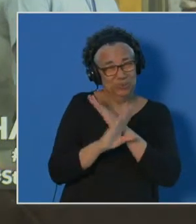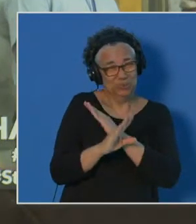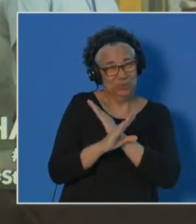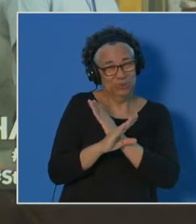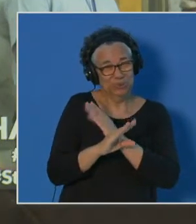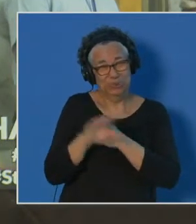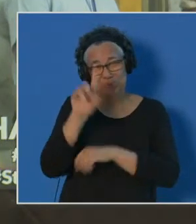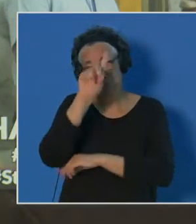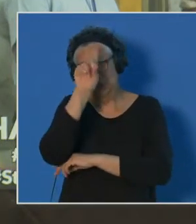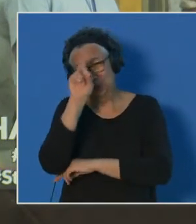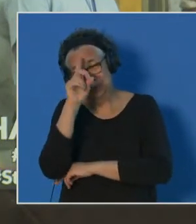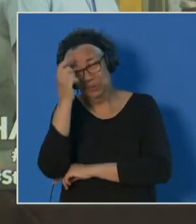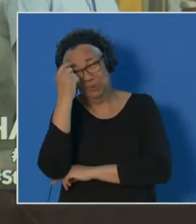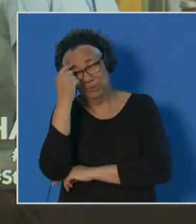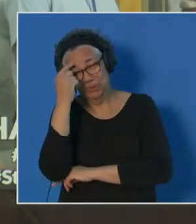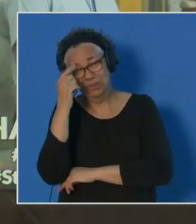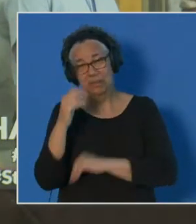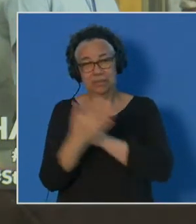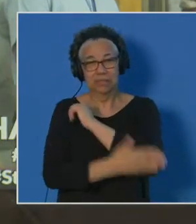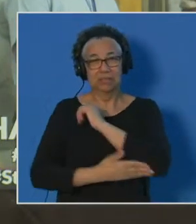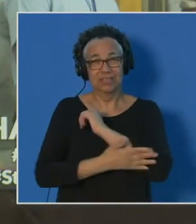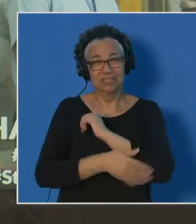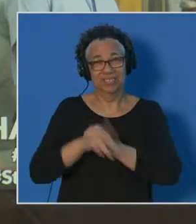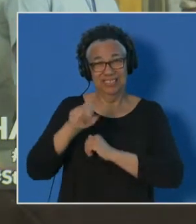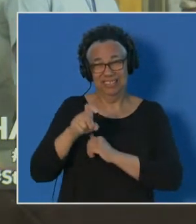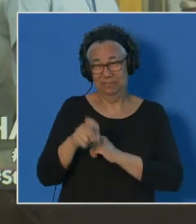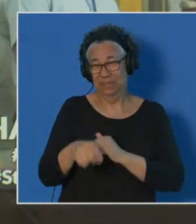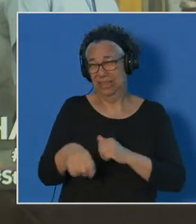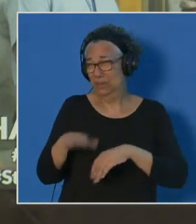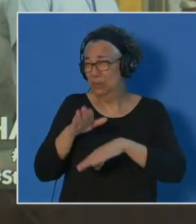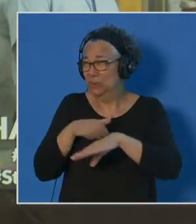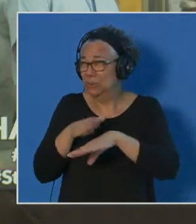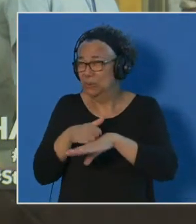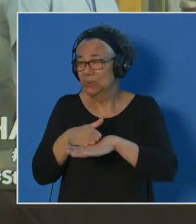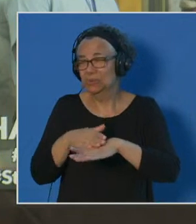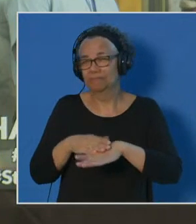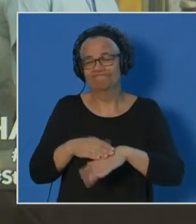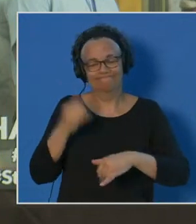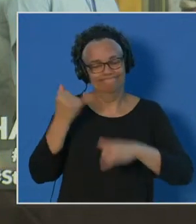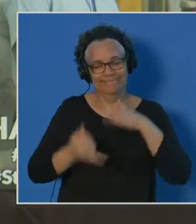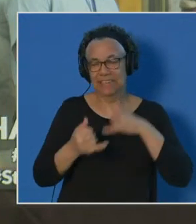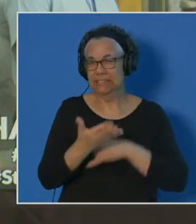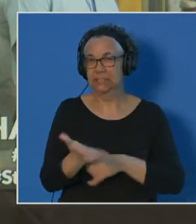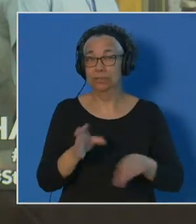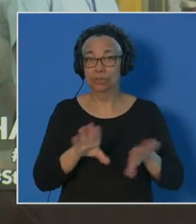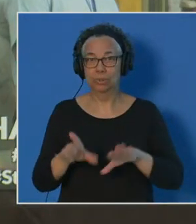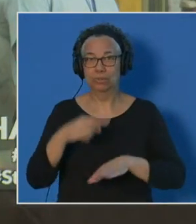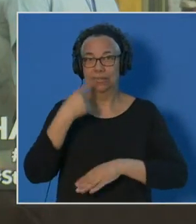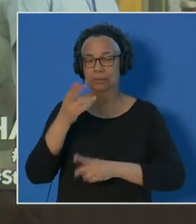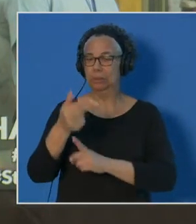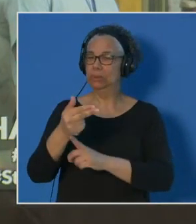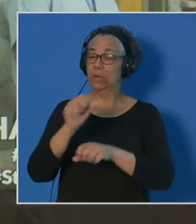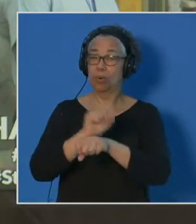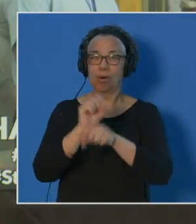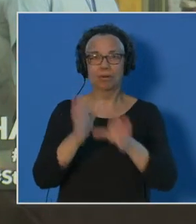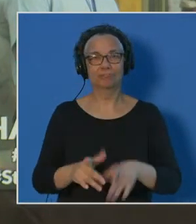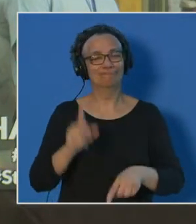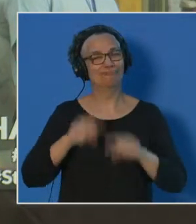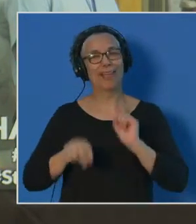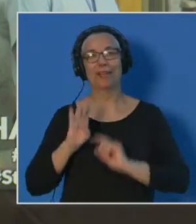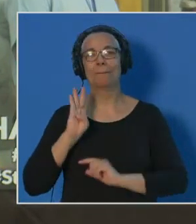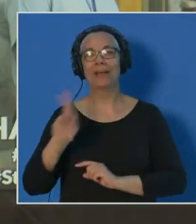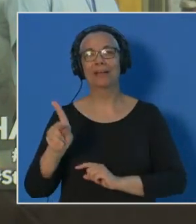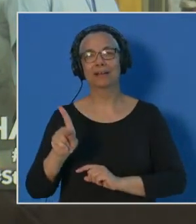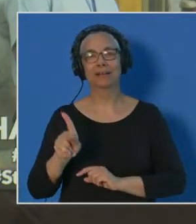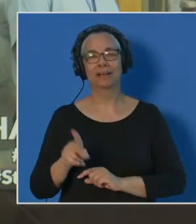the entire country should continue to remain guarded. The last thing we want to do is to tell our hotel workers that they're not going back to work because we're not going to be able to open